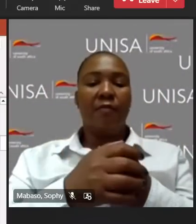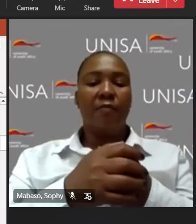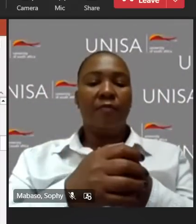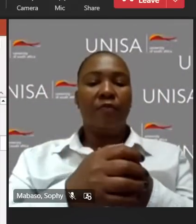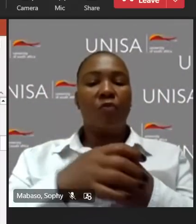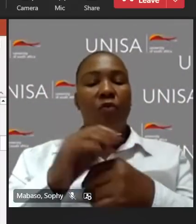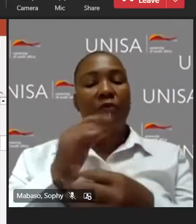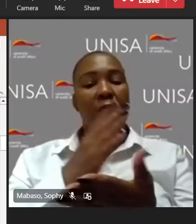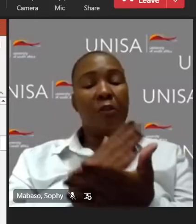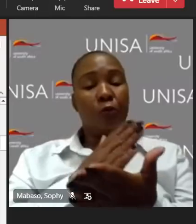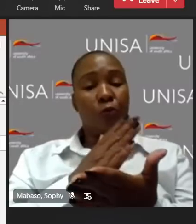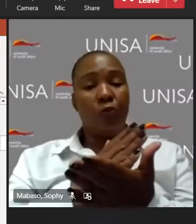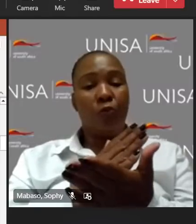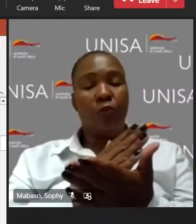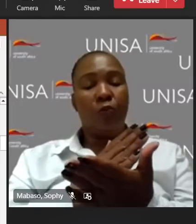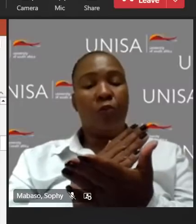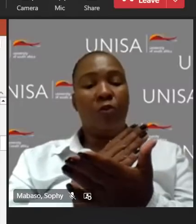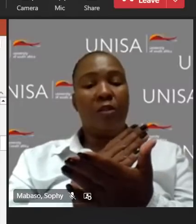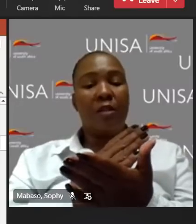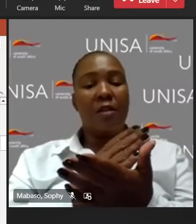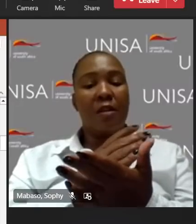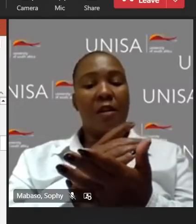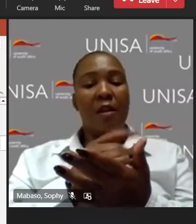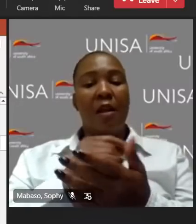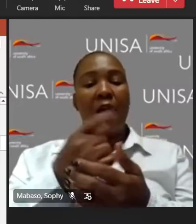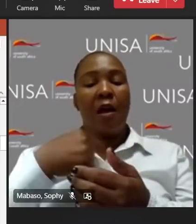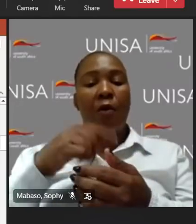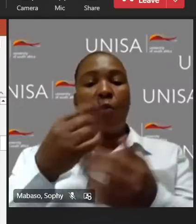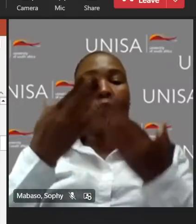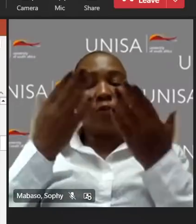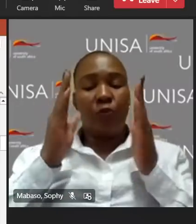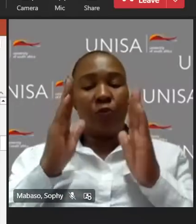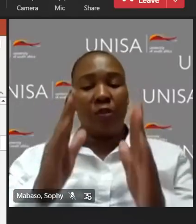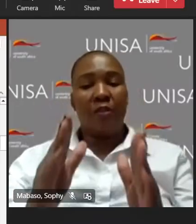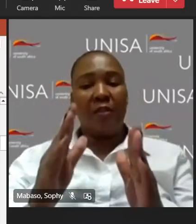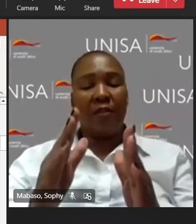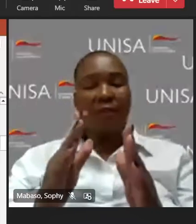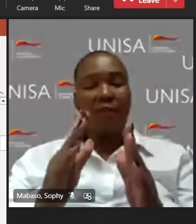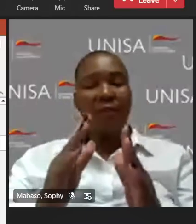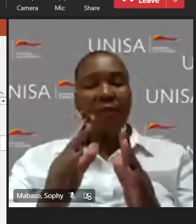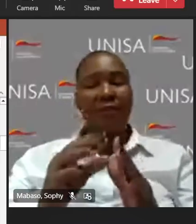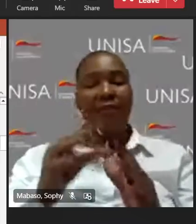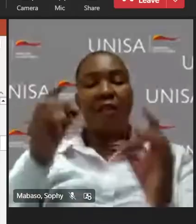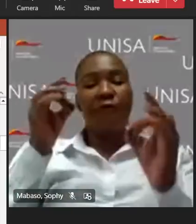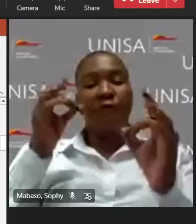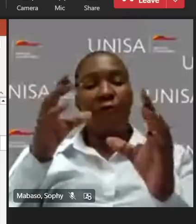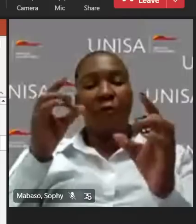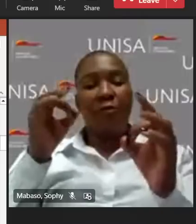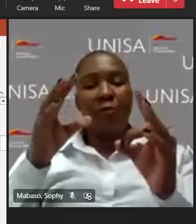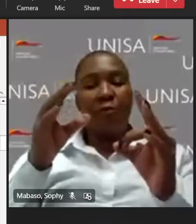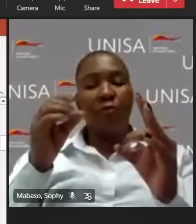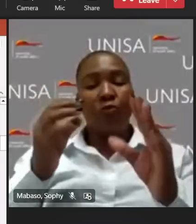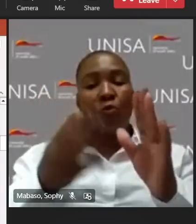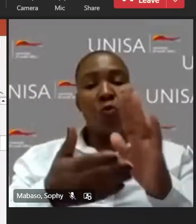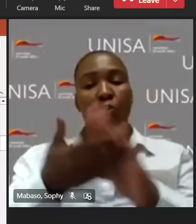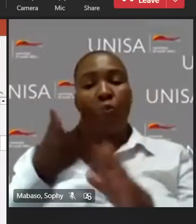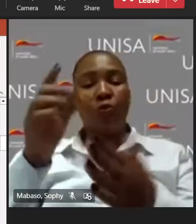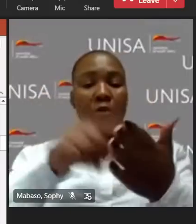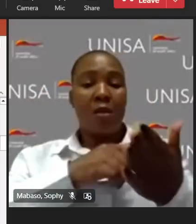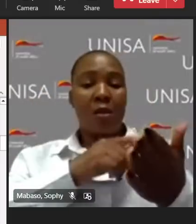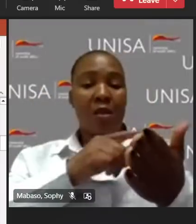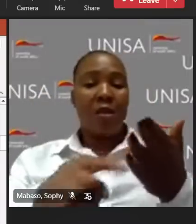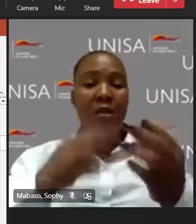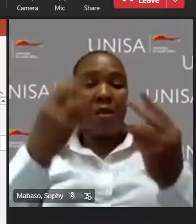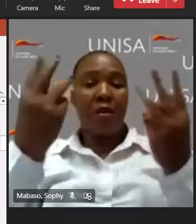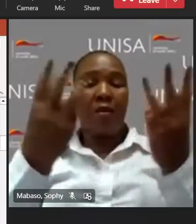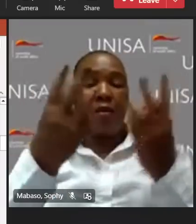that our student, our stakeholders' information does not get into the wrong hands and be used for